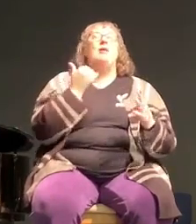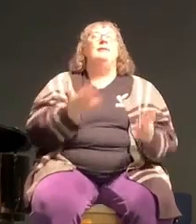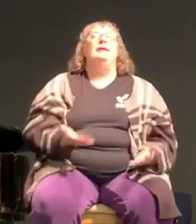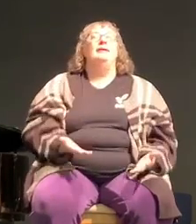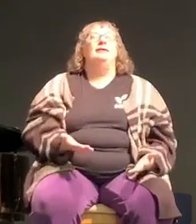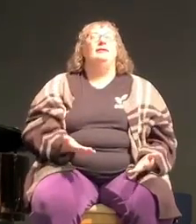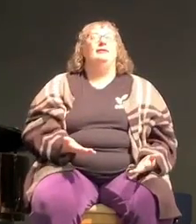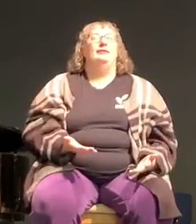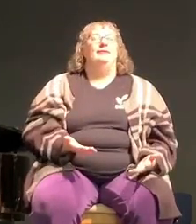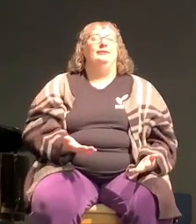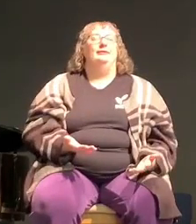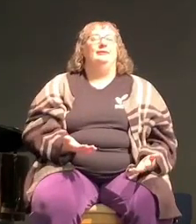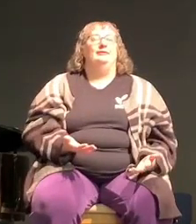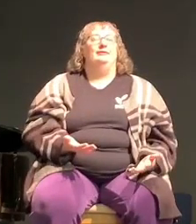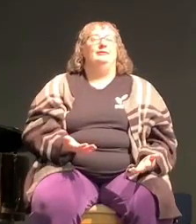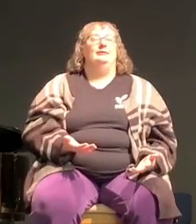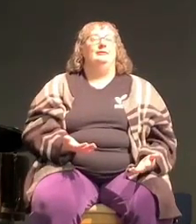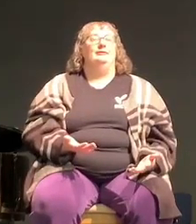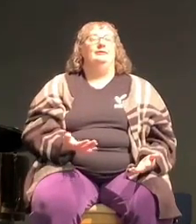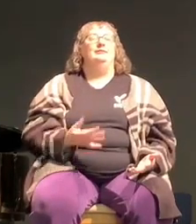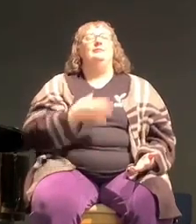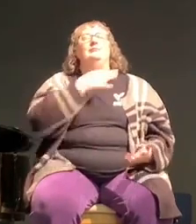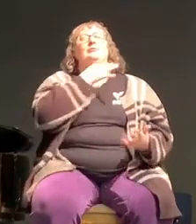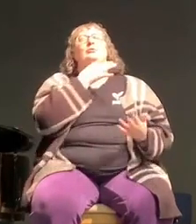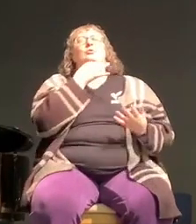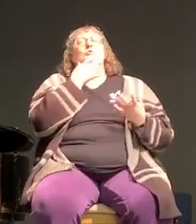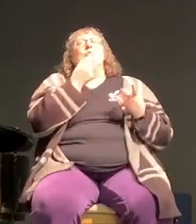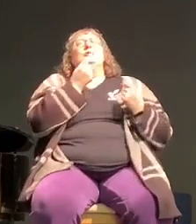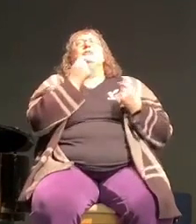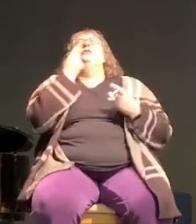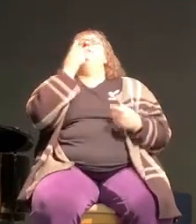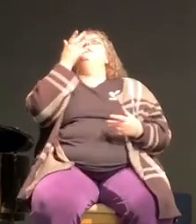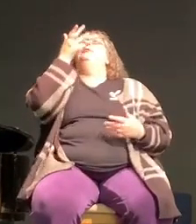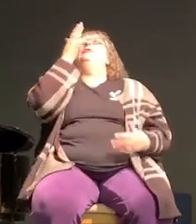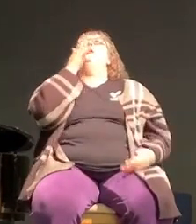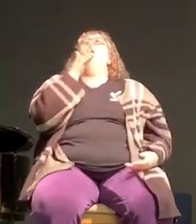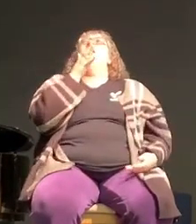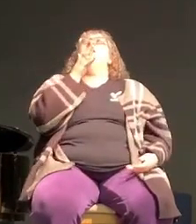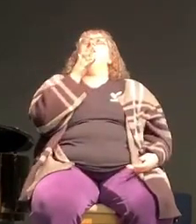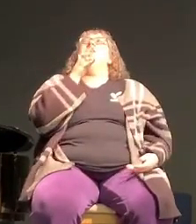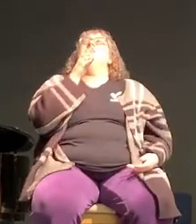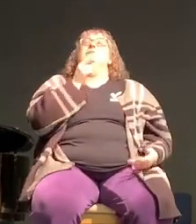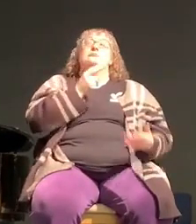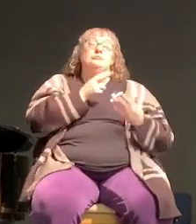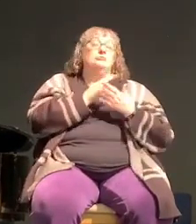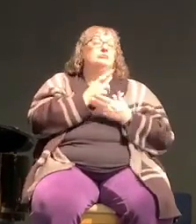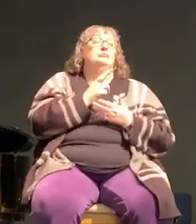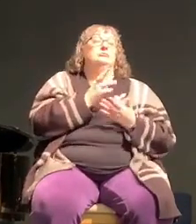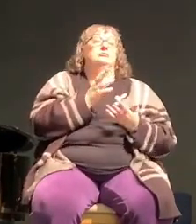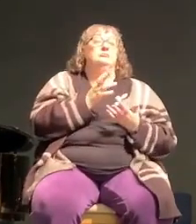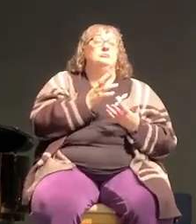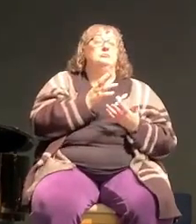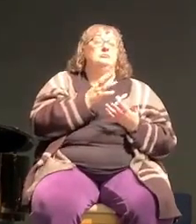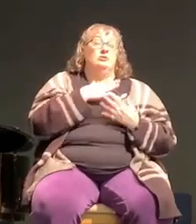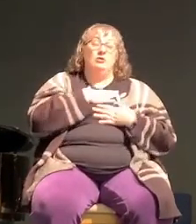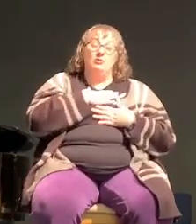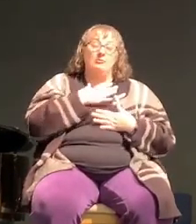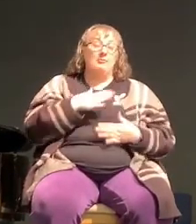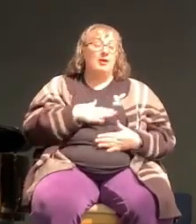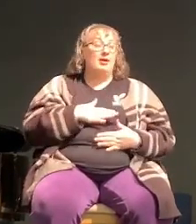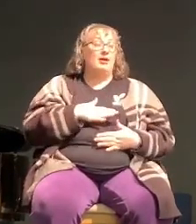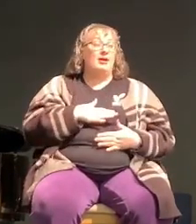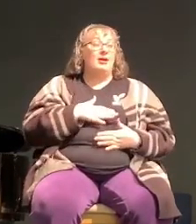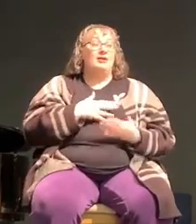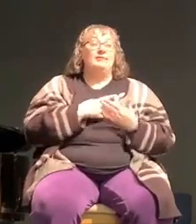here? She was wondering, what can I do for you, God? The truth of the matter is that her body